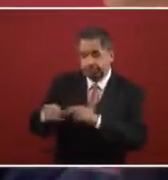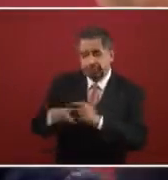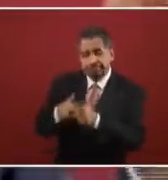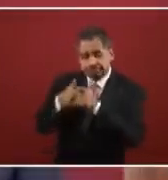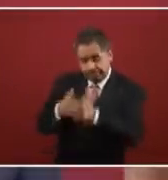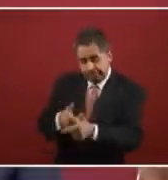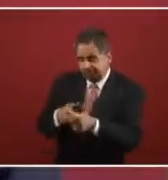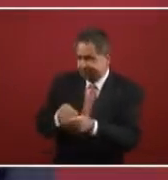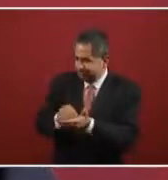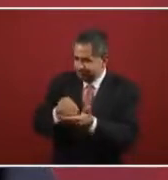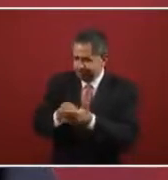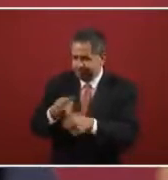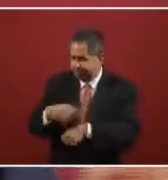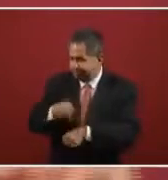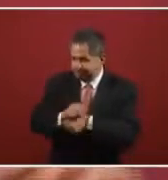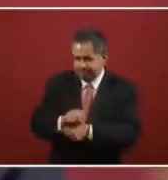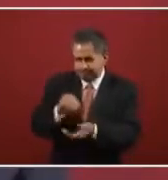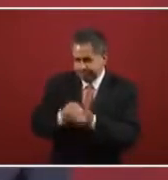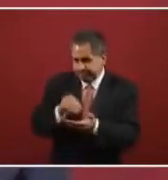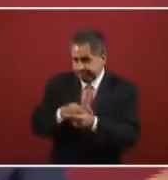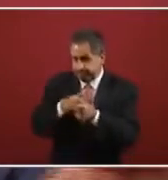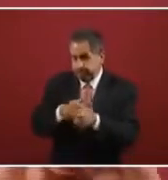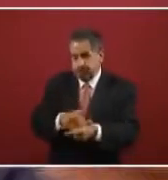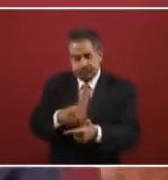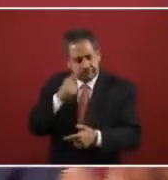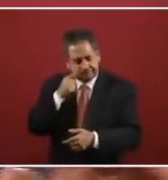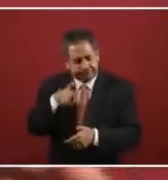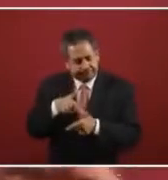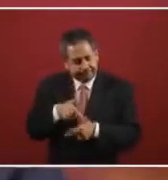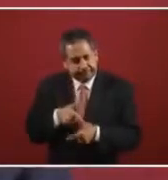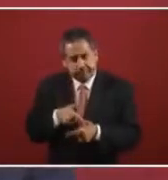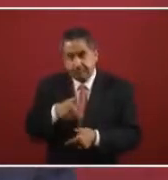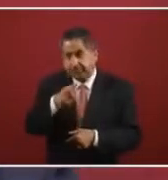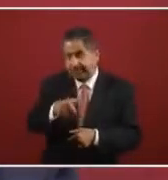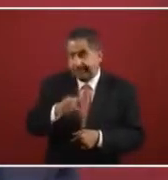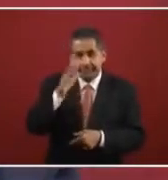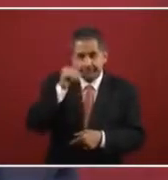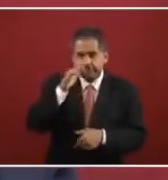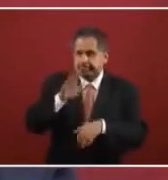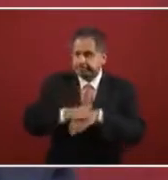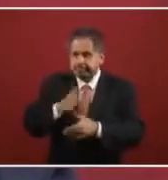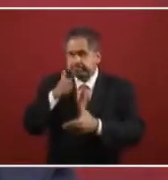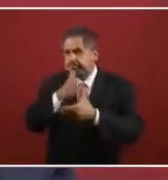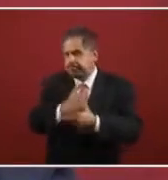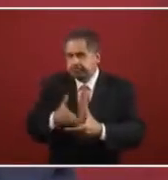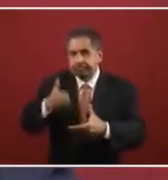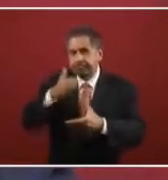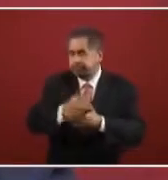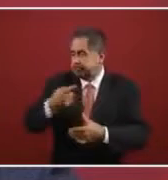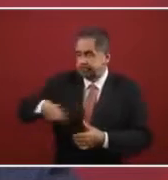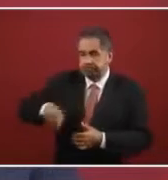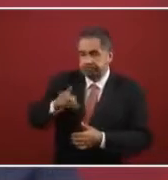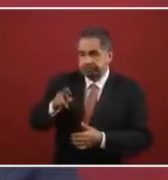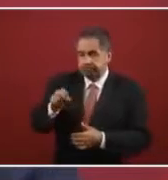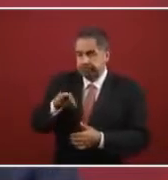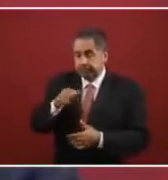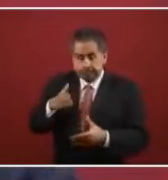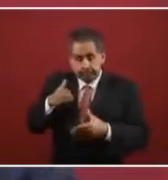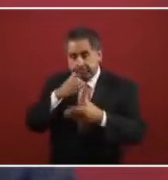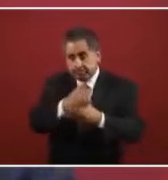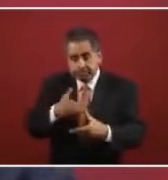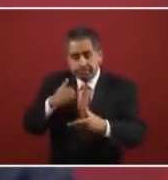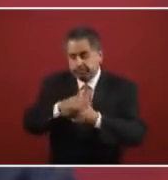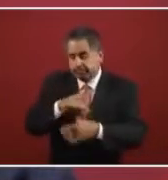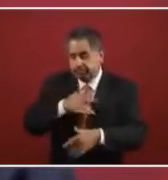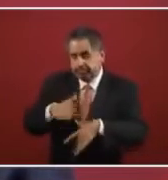prices. todas las semanas. So we've had our Esa ha finger on the sido wound una every plaza de day. las más visitadas That has por been one of the places Profeco, that was y most estamos